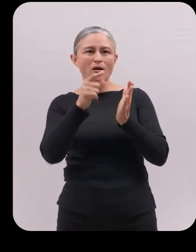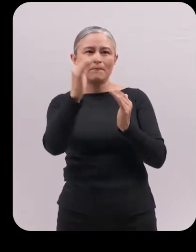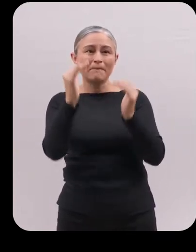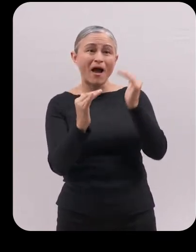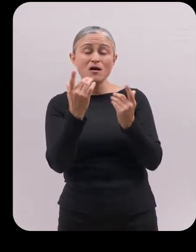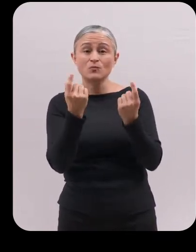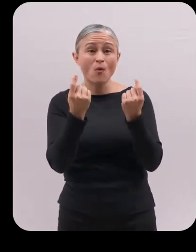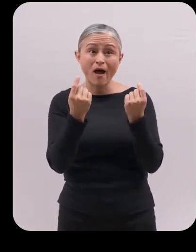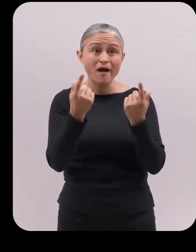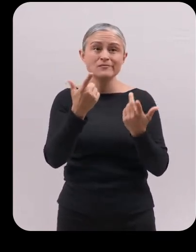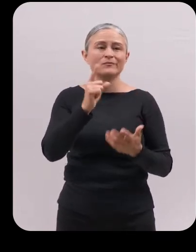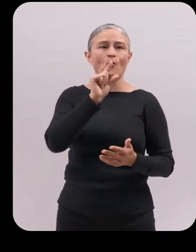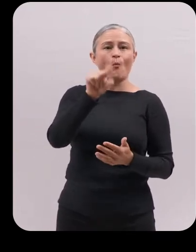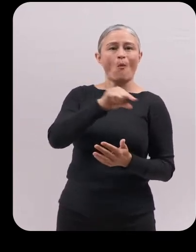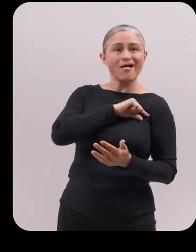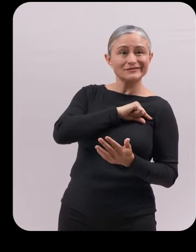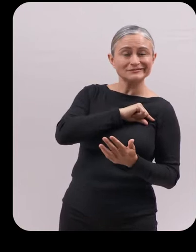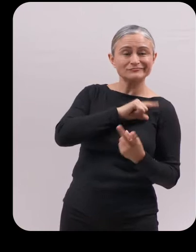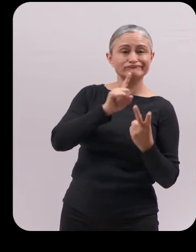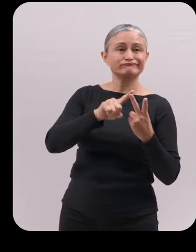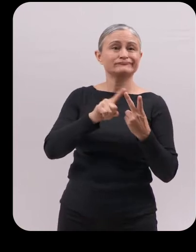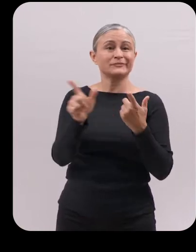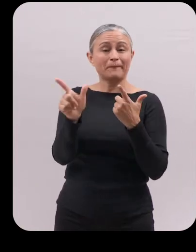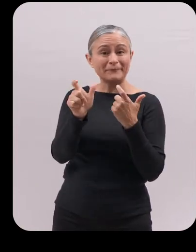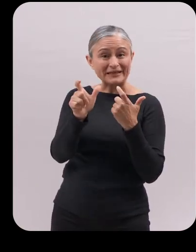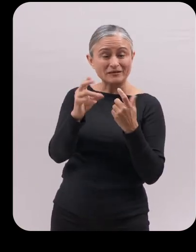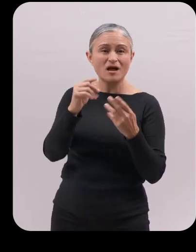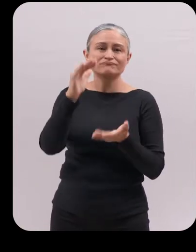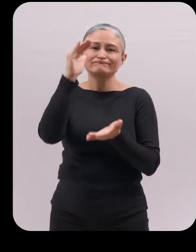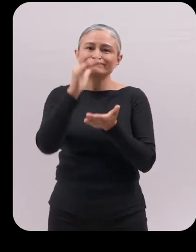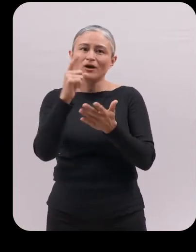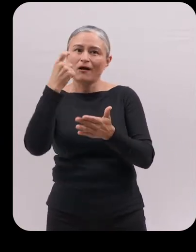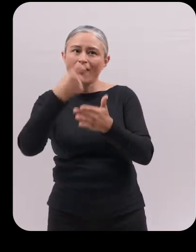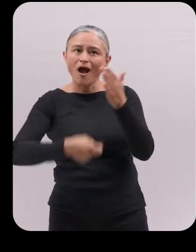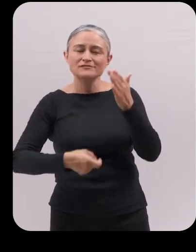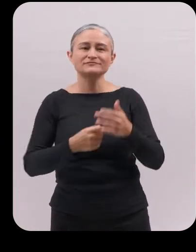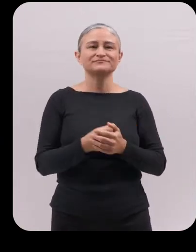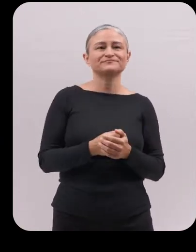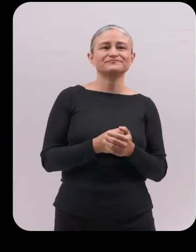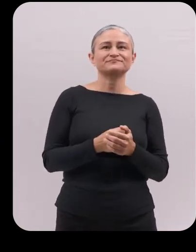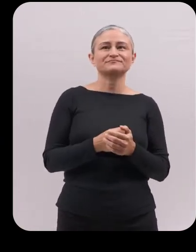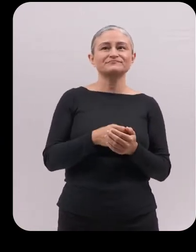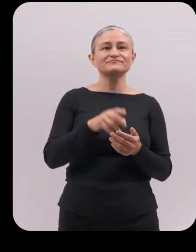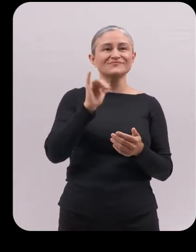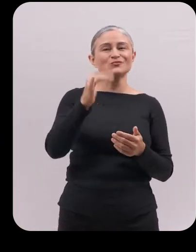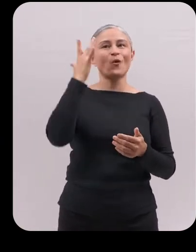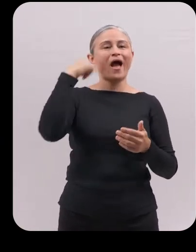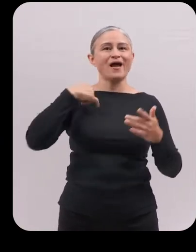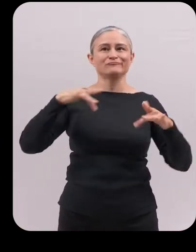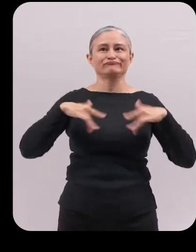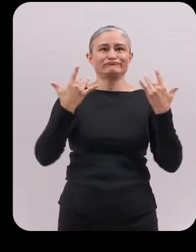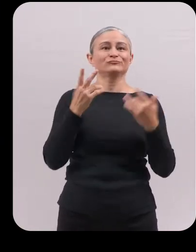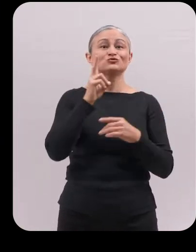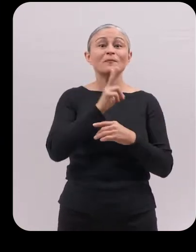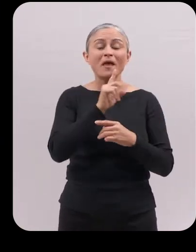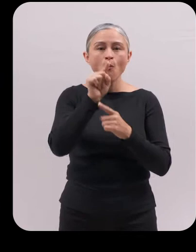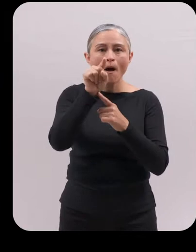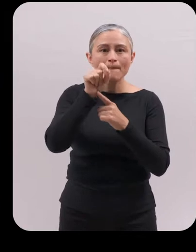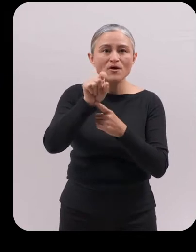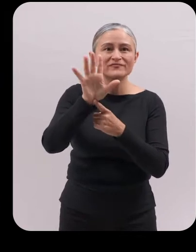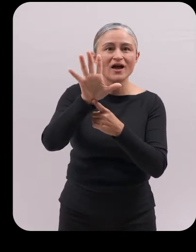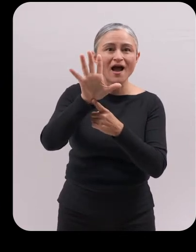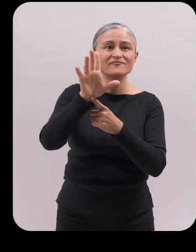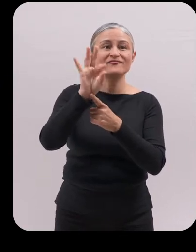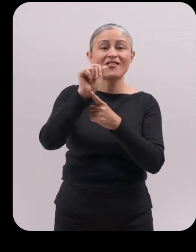across quality, cost, and speed. That's why I'm thrilled that Gemini 1.5 Flash is